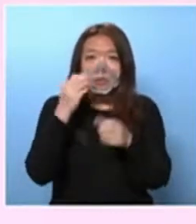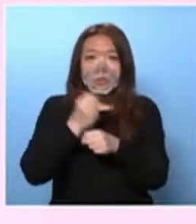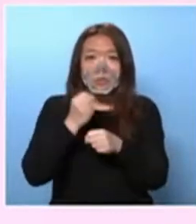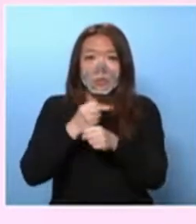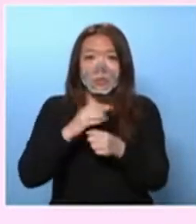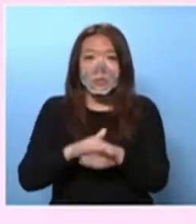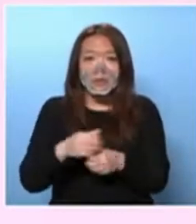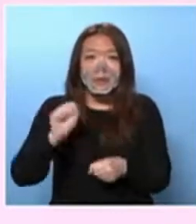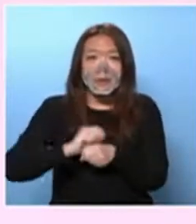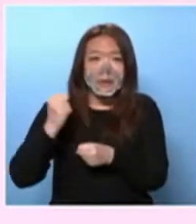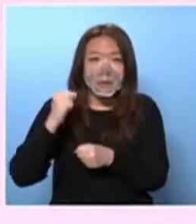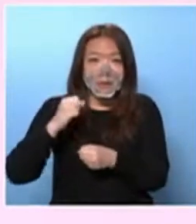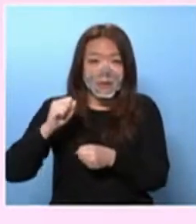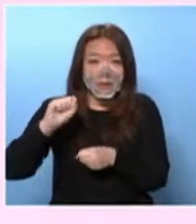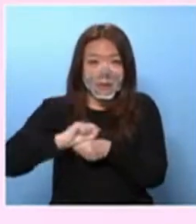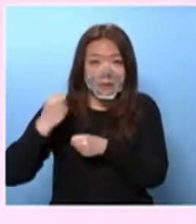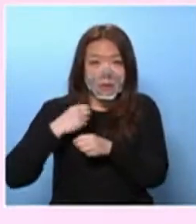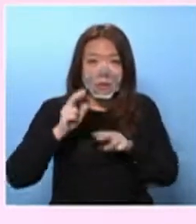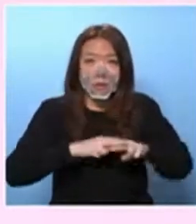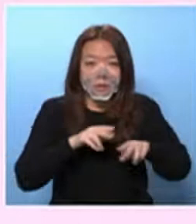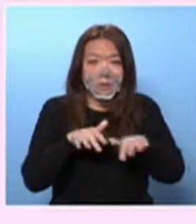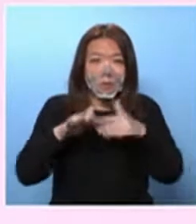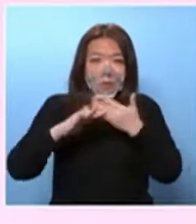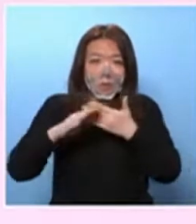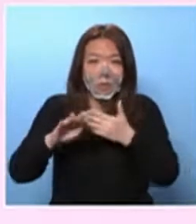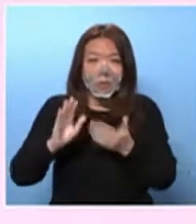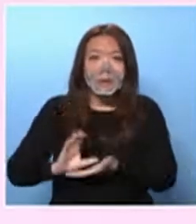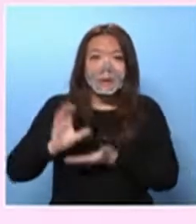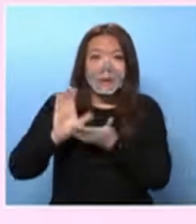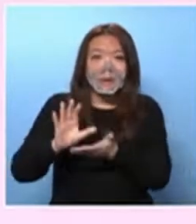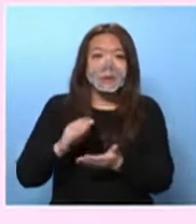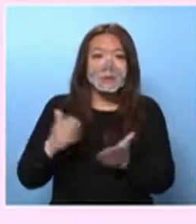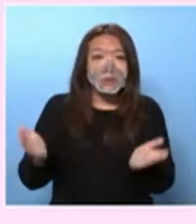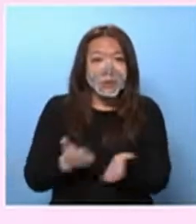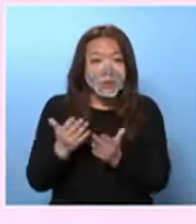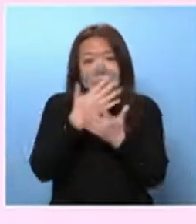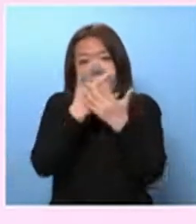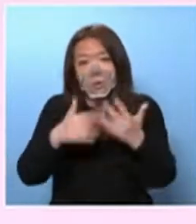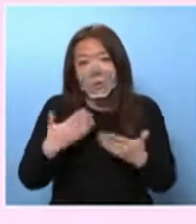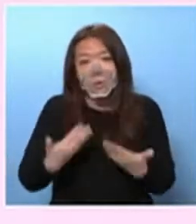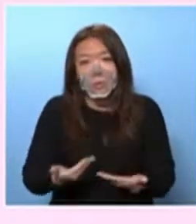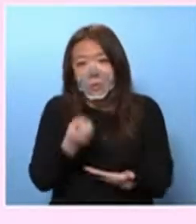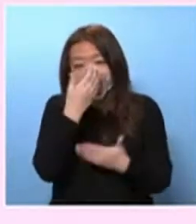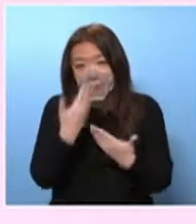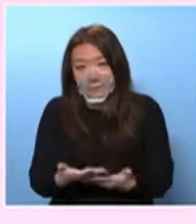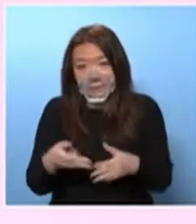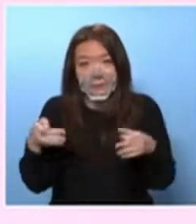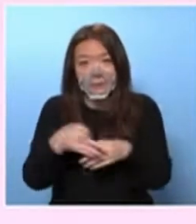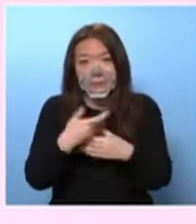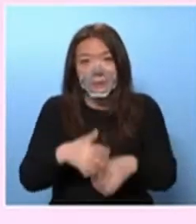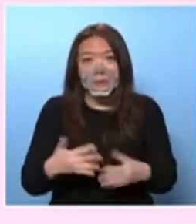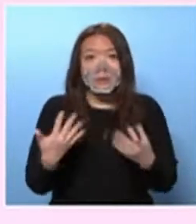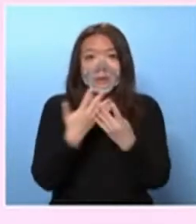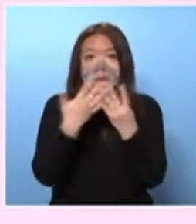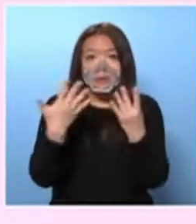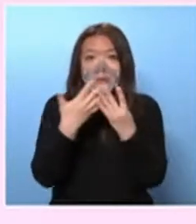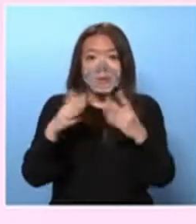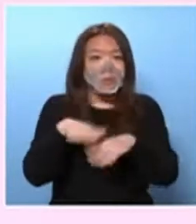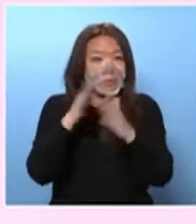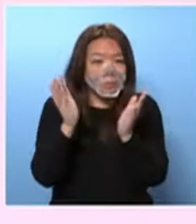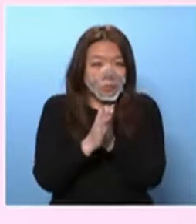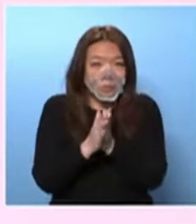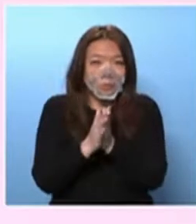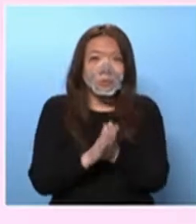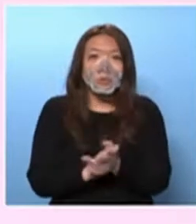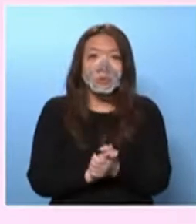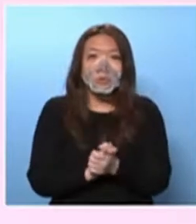additional recurrent provision of around $90 million in phases to strengthen Invest Hong Kong's work and our investment promotion network in the mainland and overseas. At